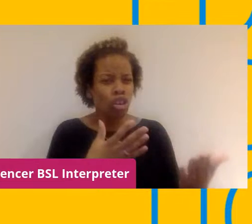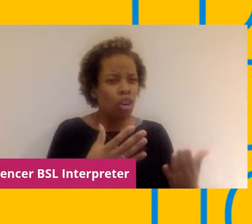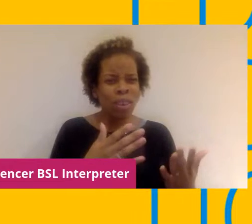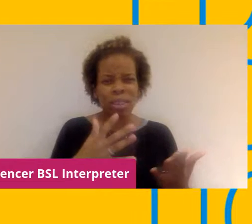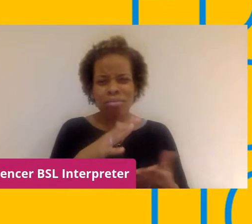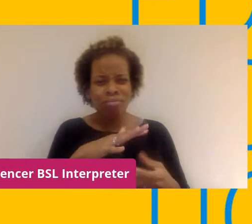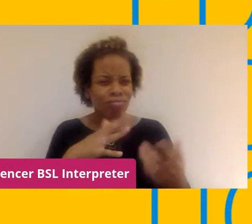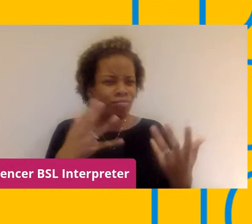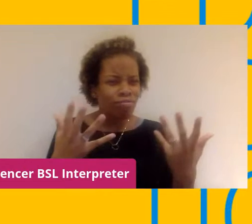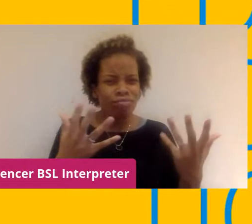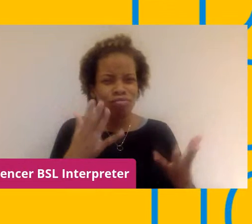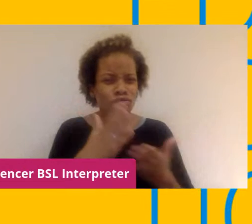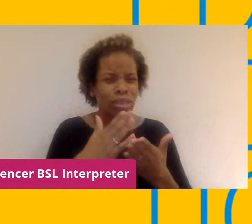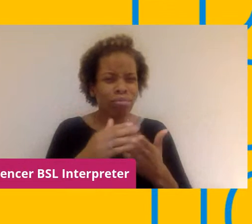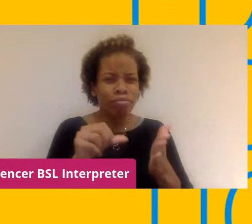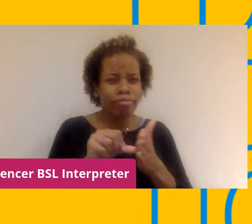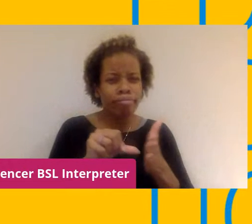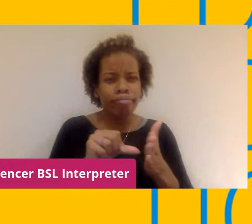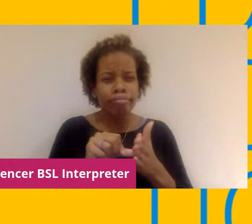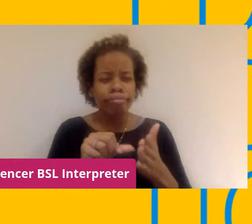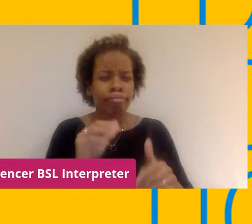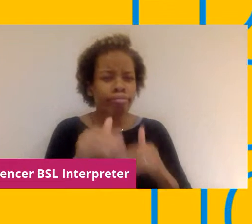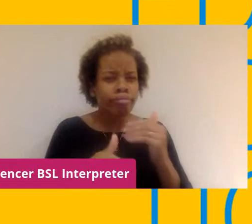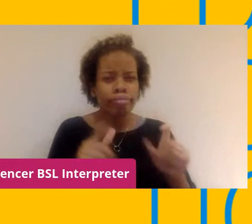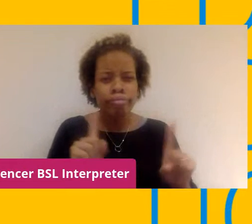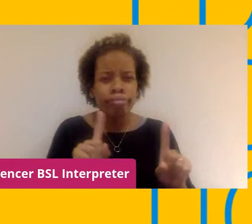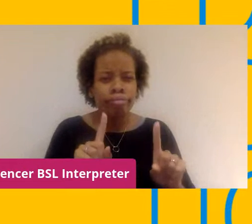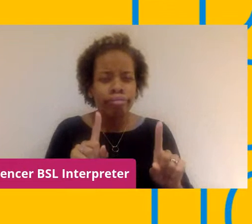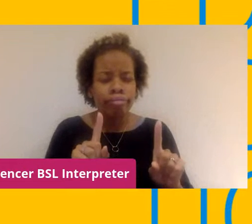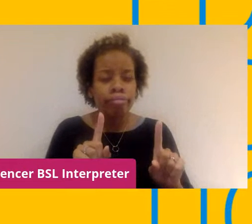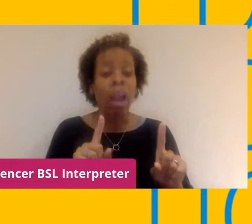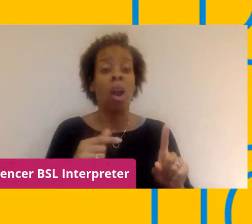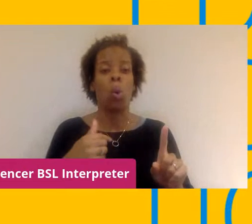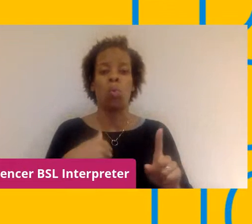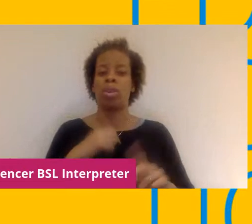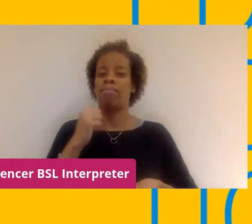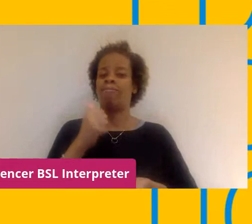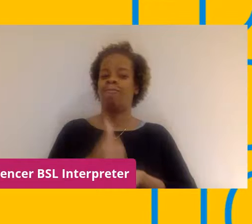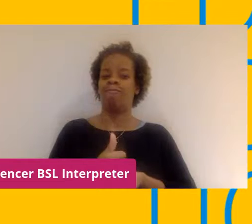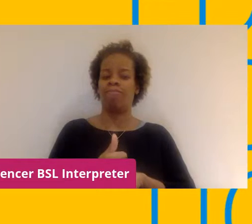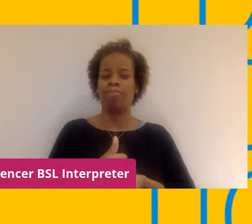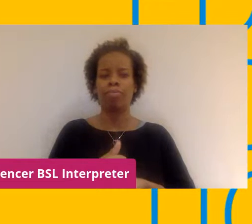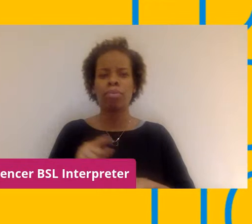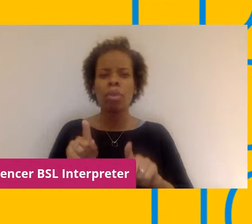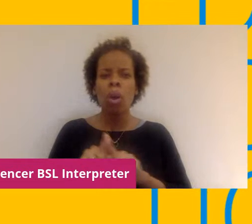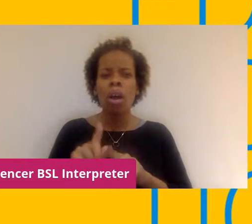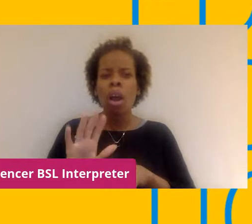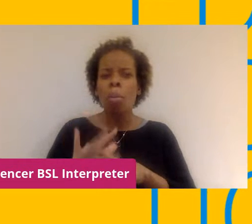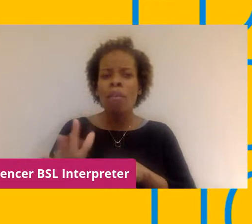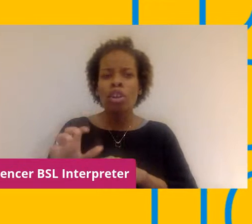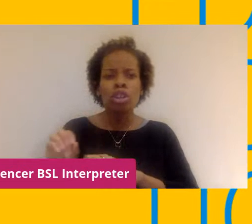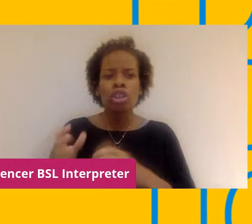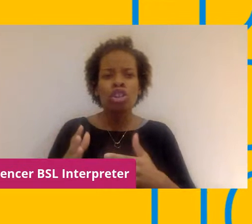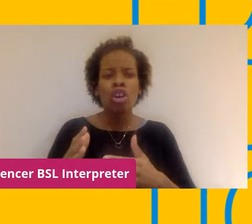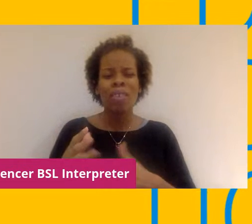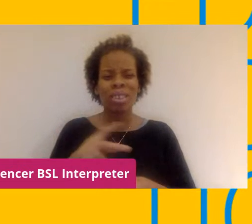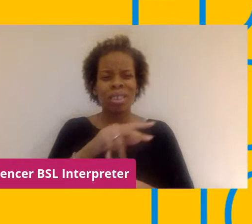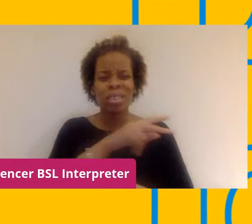striking, and also to think about building confidence amongst professional services staff to get involved in picketing in